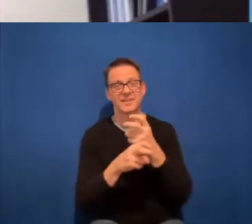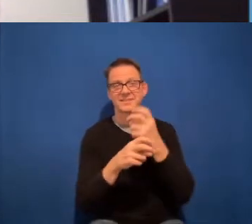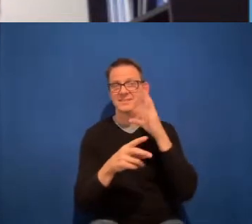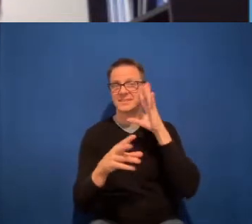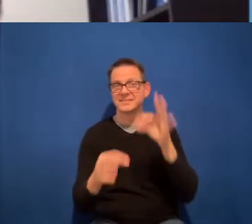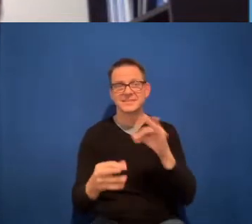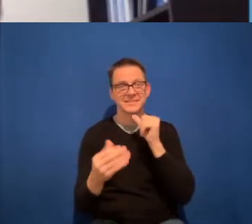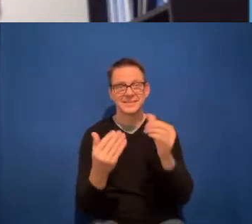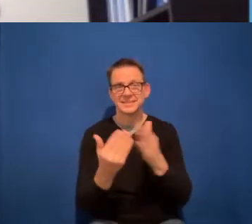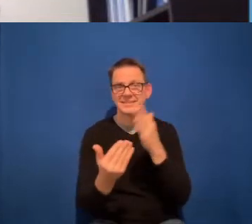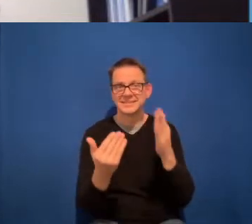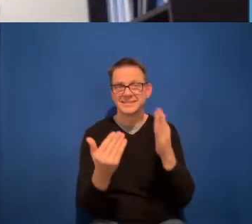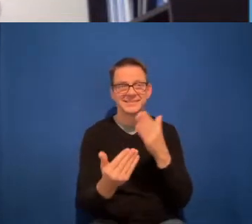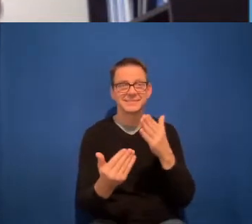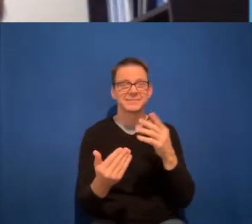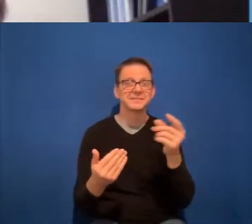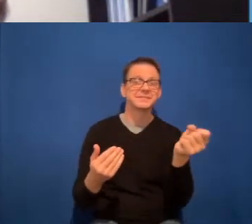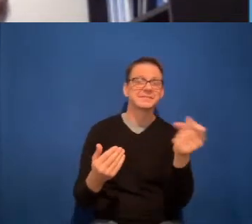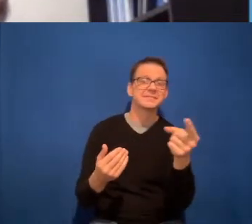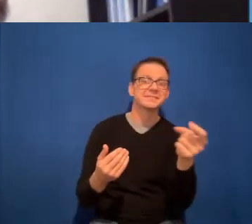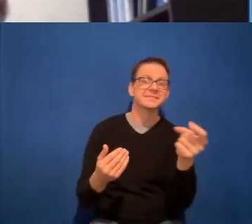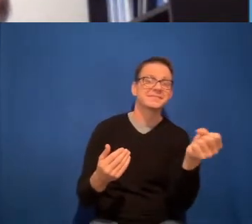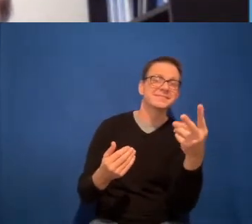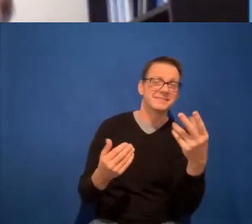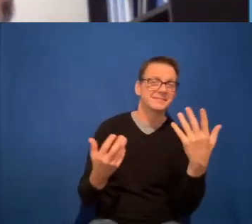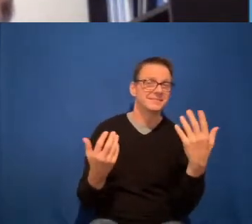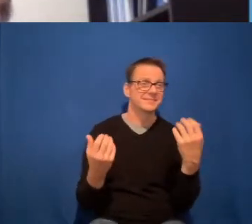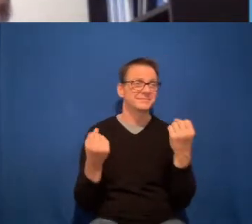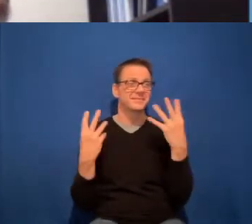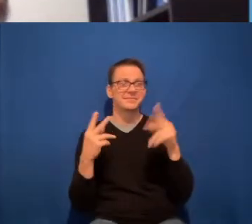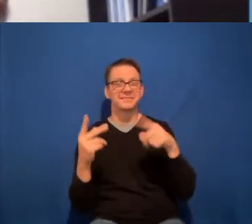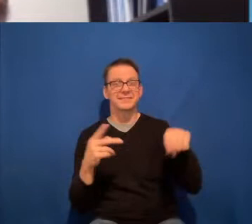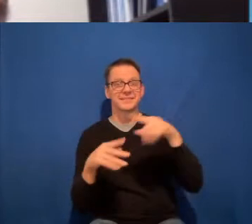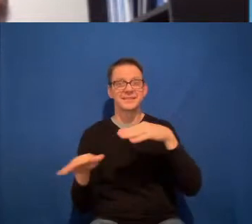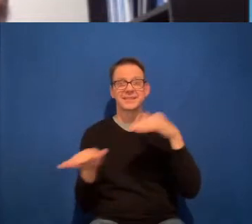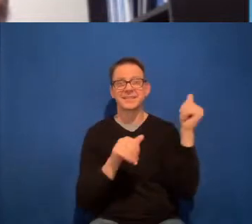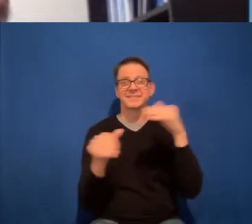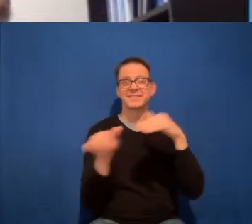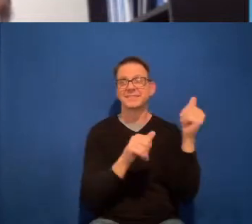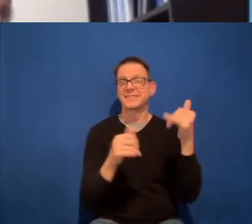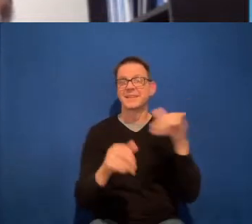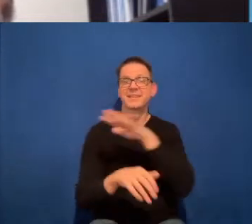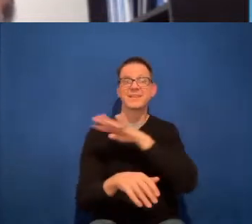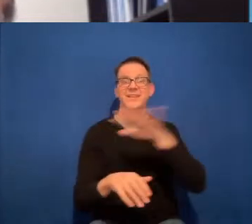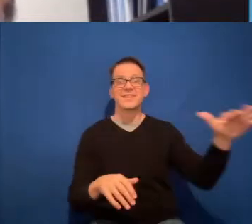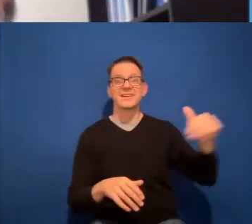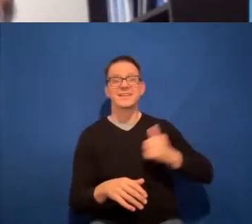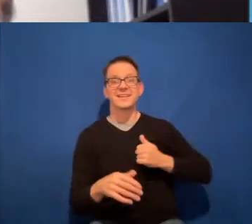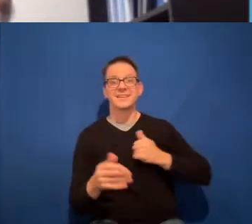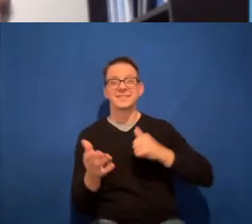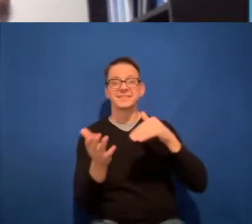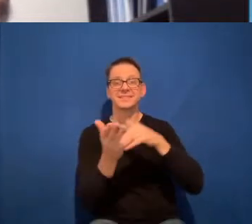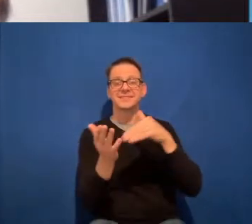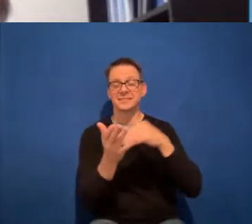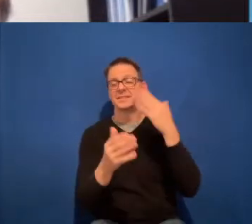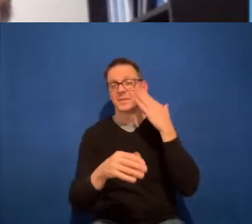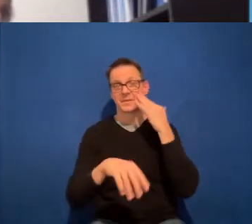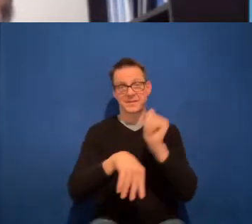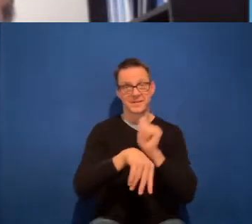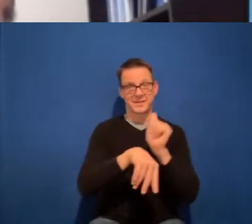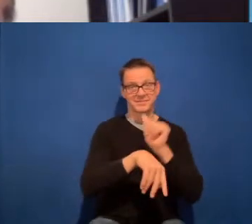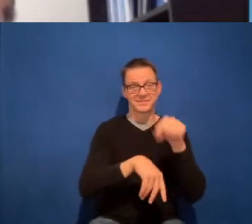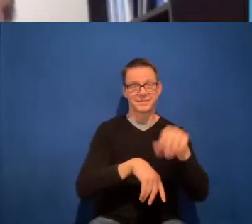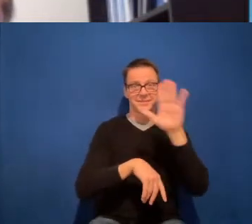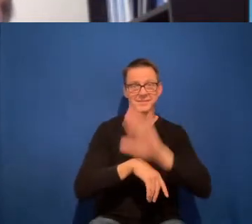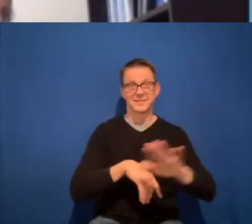and every Canadian physician out there knows the story in Alberta that the Alberta government refuses to acknowledge the research, their own, you know,